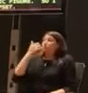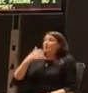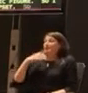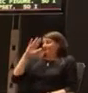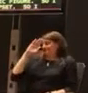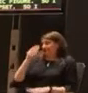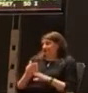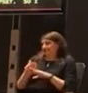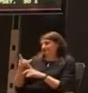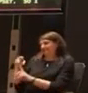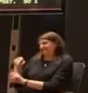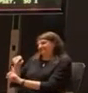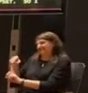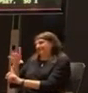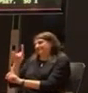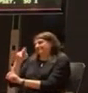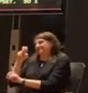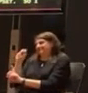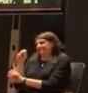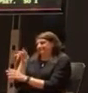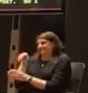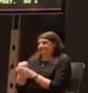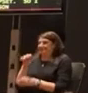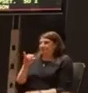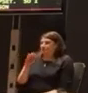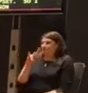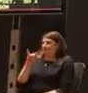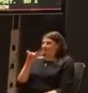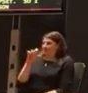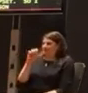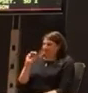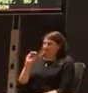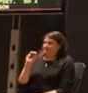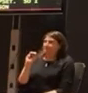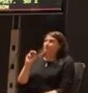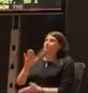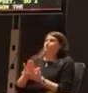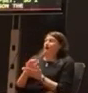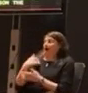the dean at the journalism school, to ask him,